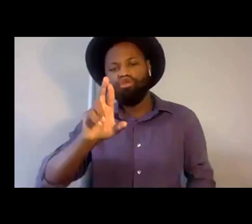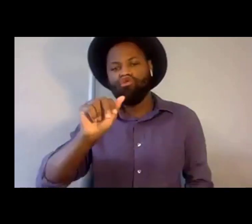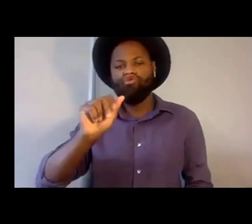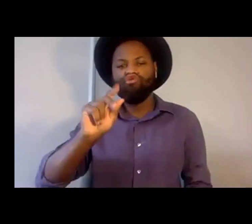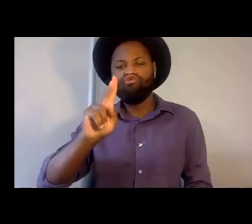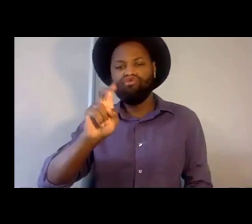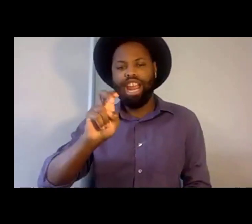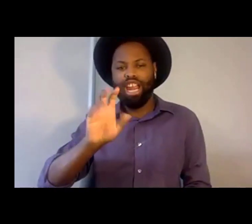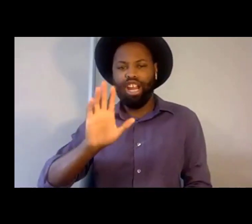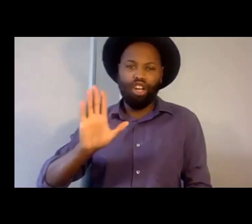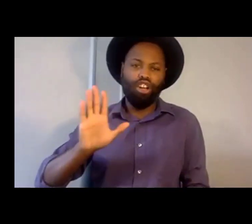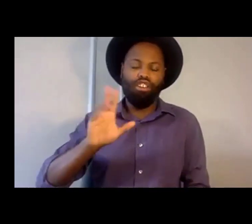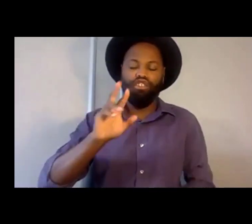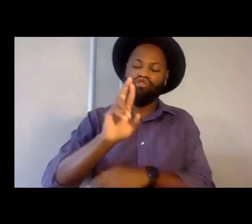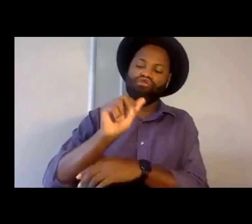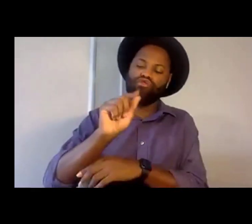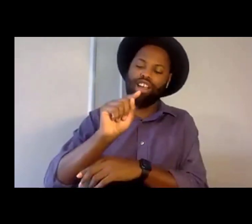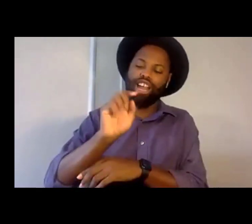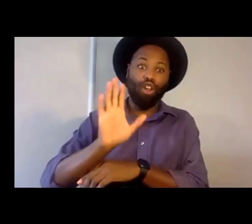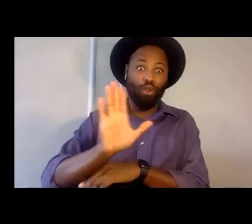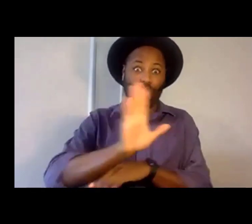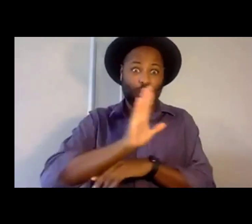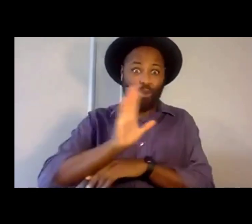Who would like to start?